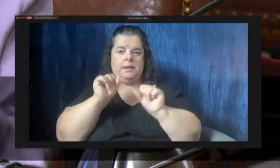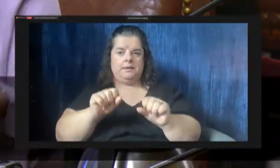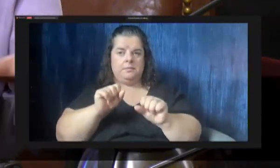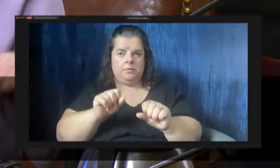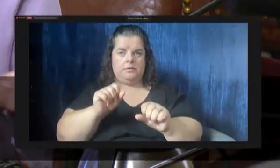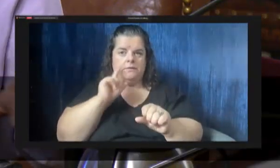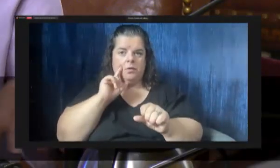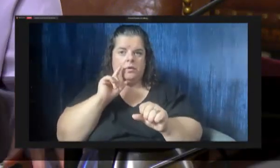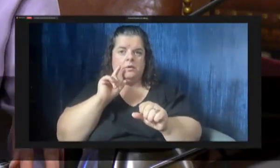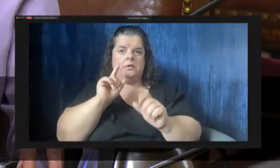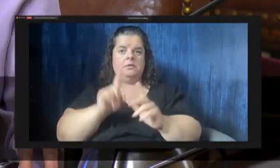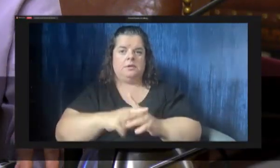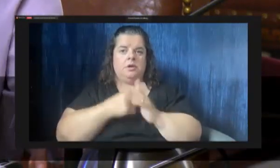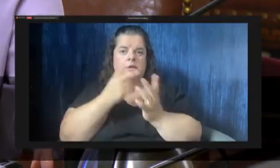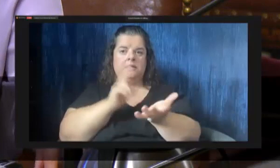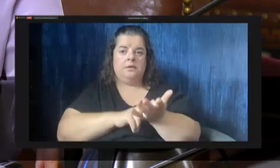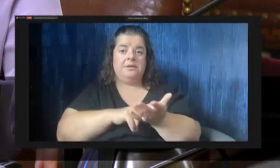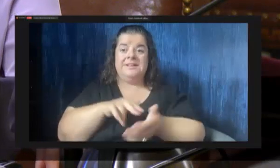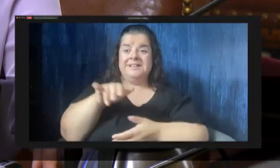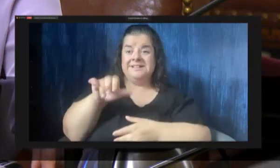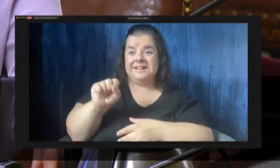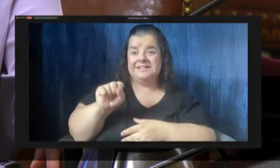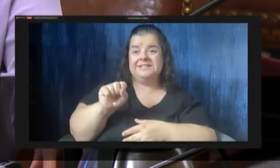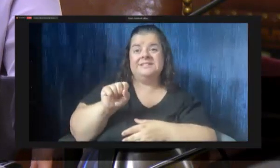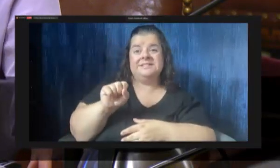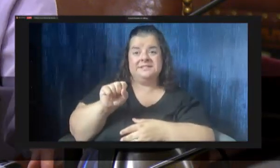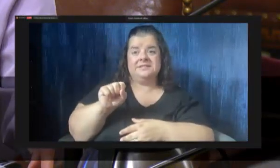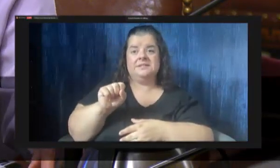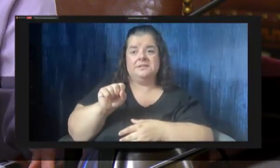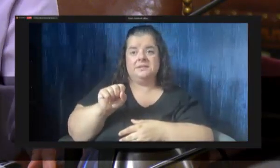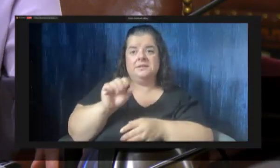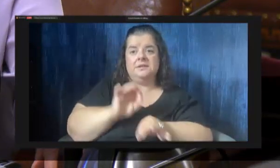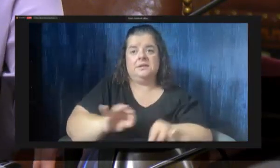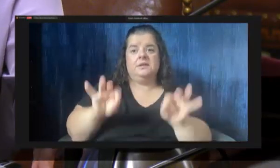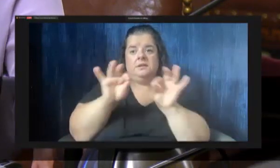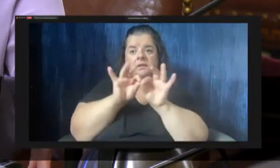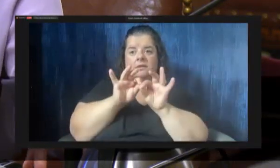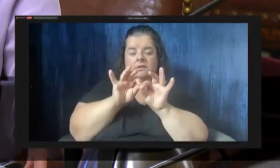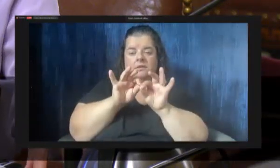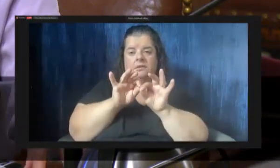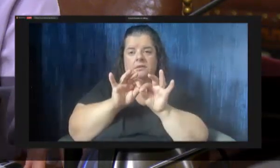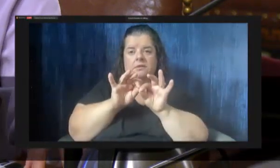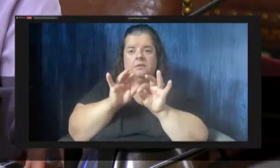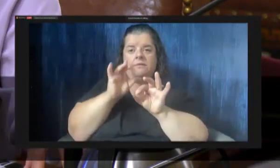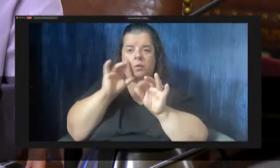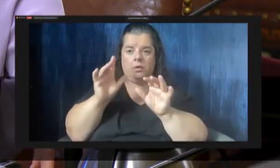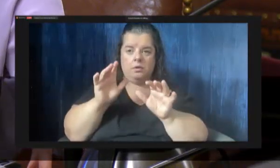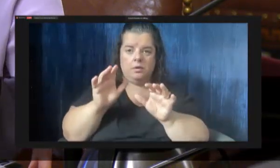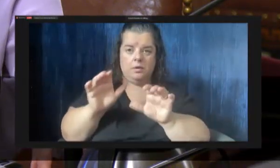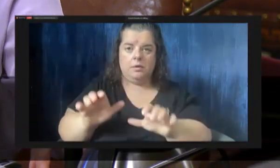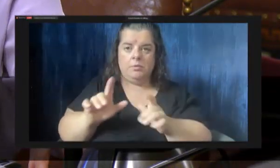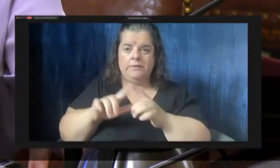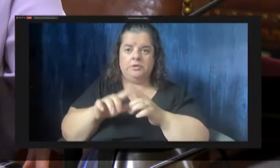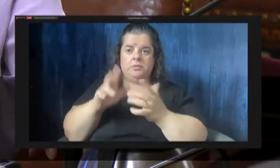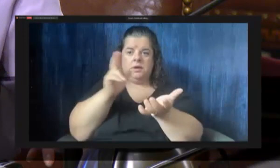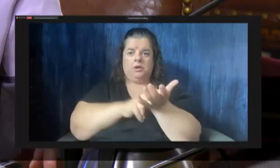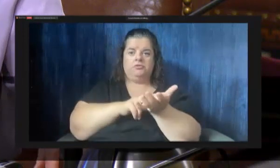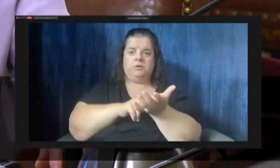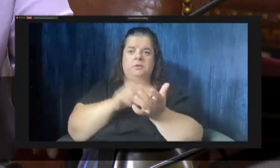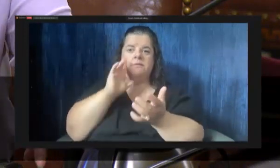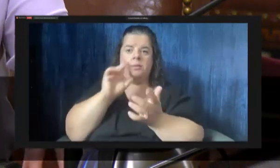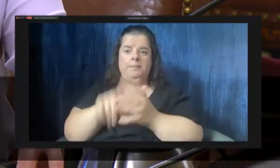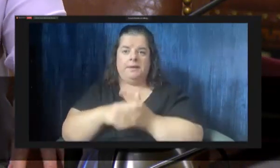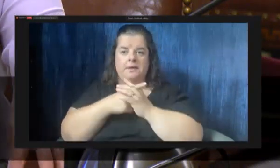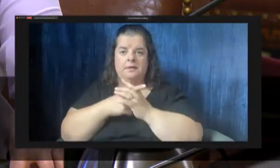execute a contract. So to answer your question succinctly, yes, the importance of moving to a contract is to begin